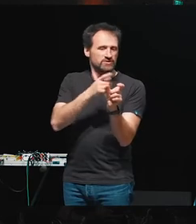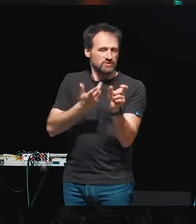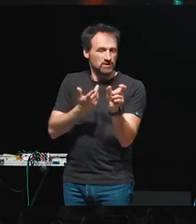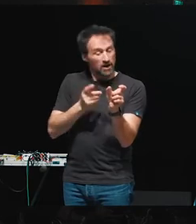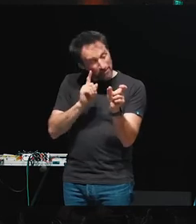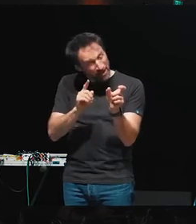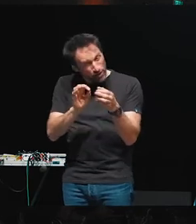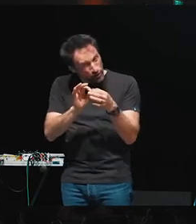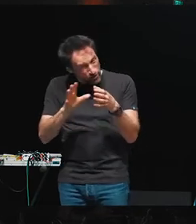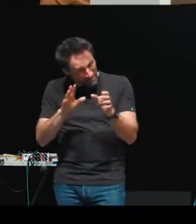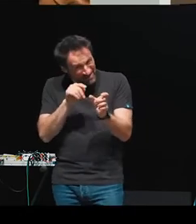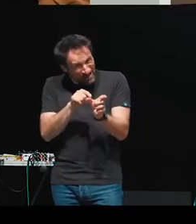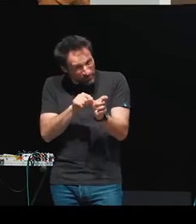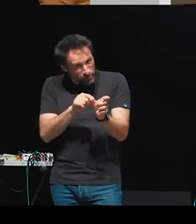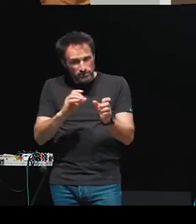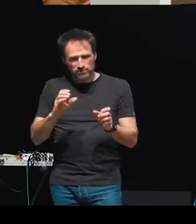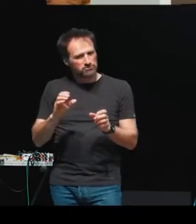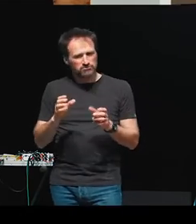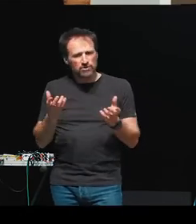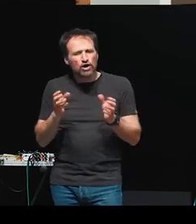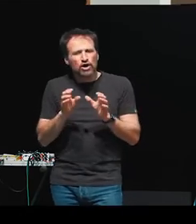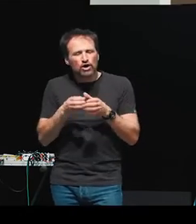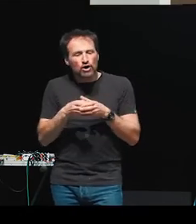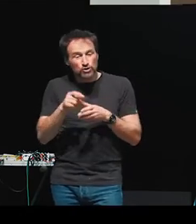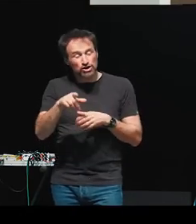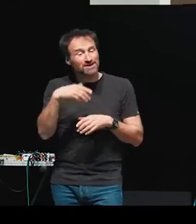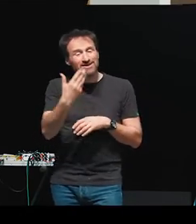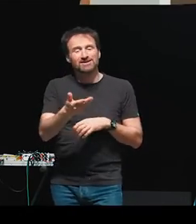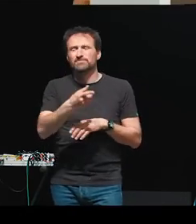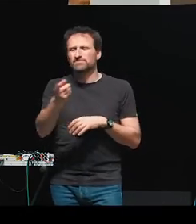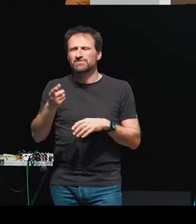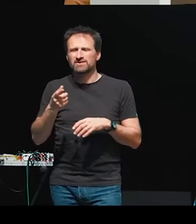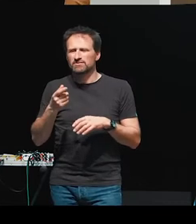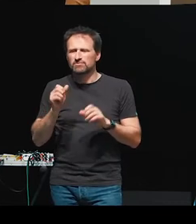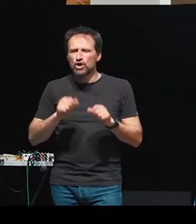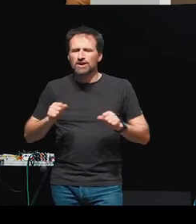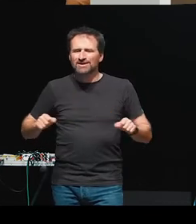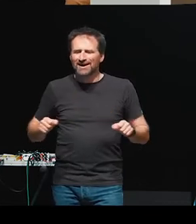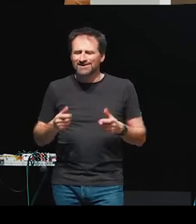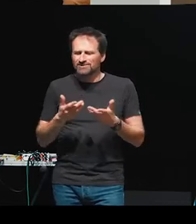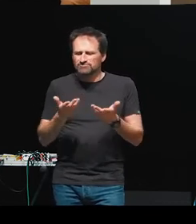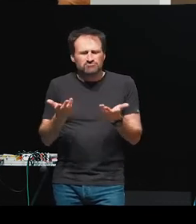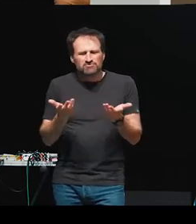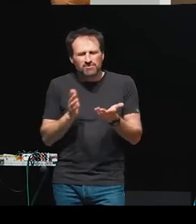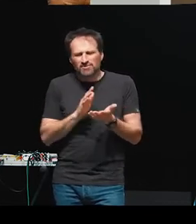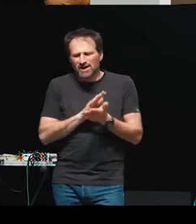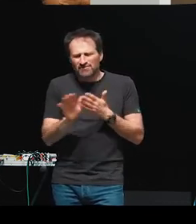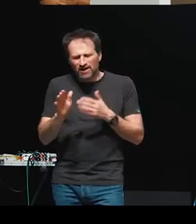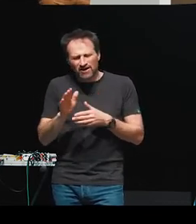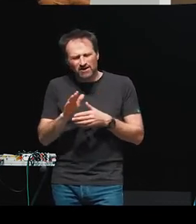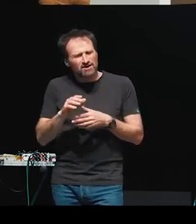that, Clojure gives us this ability to kind of seamlessly think of